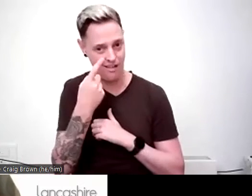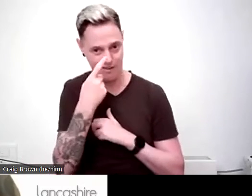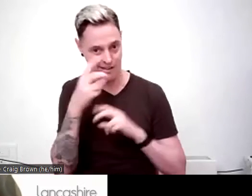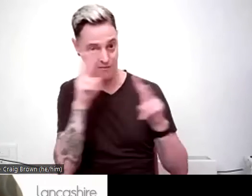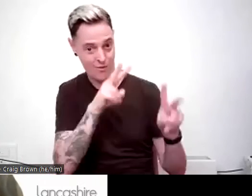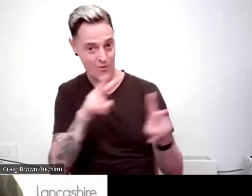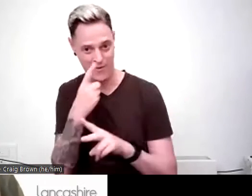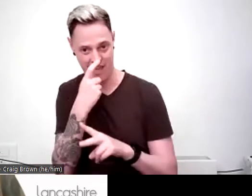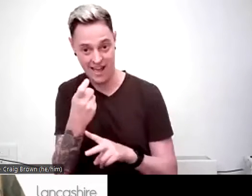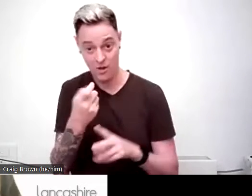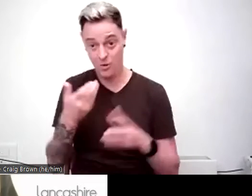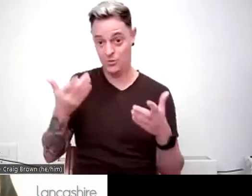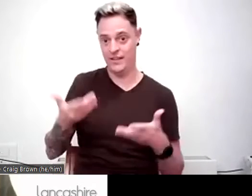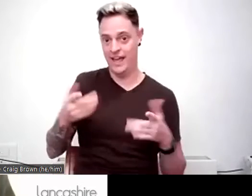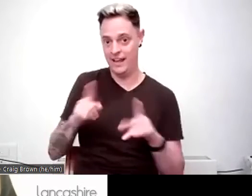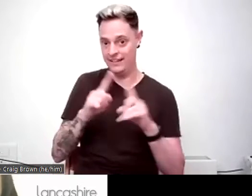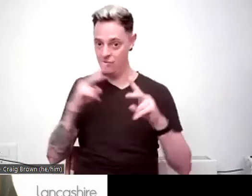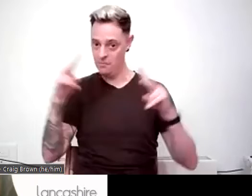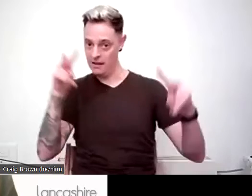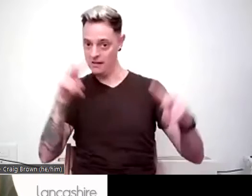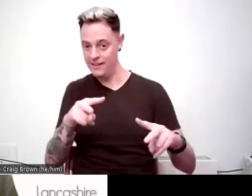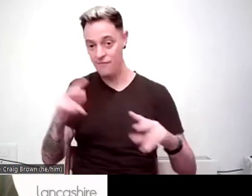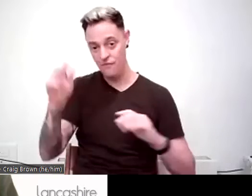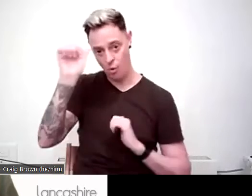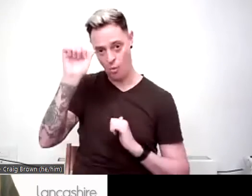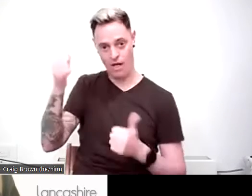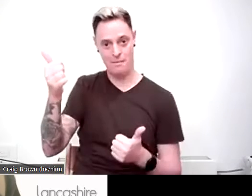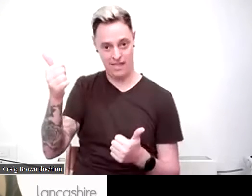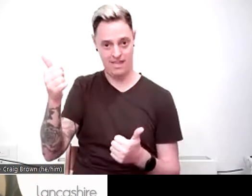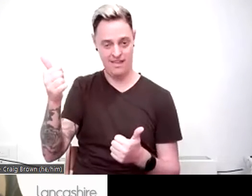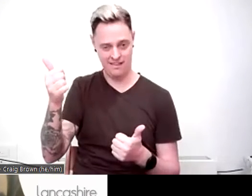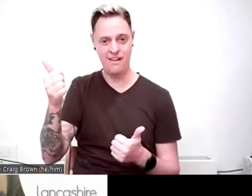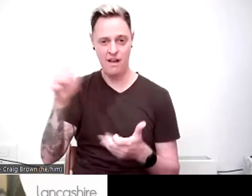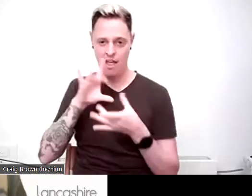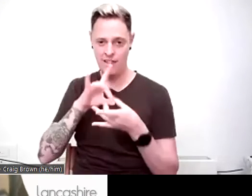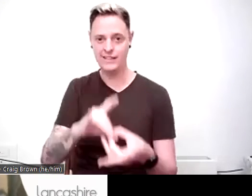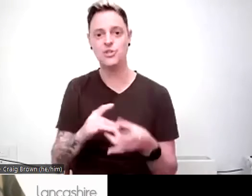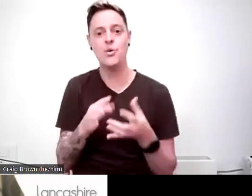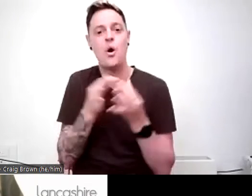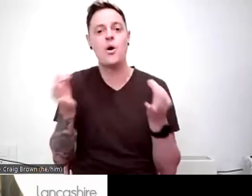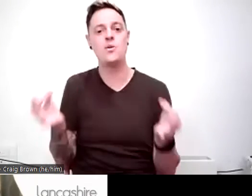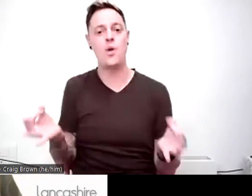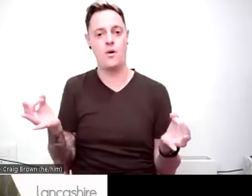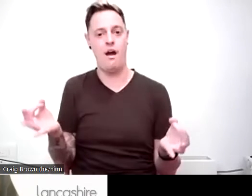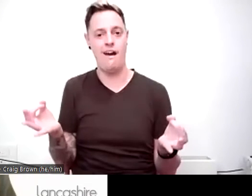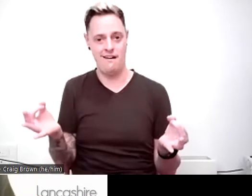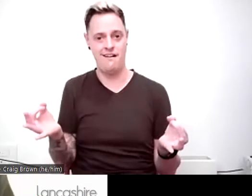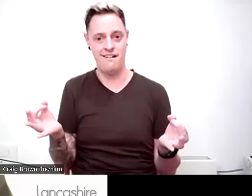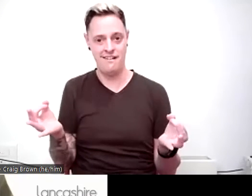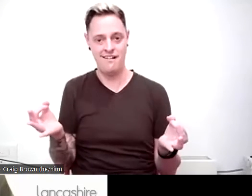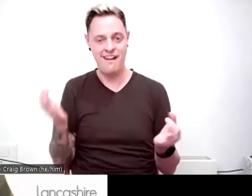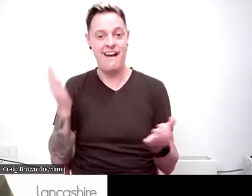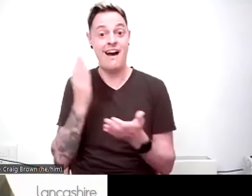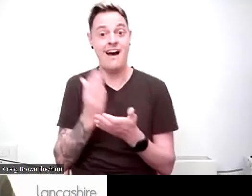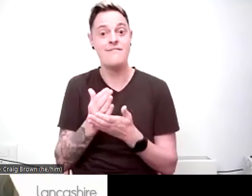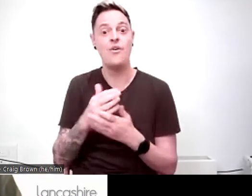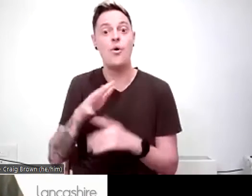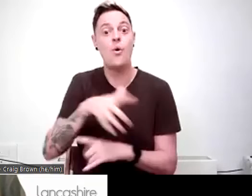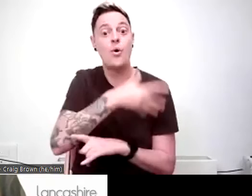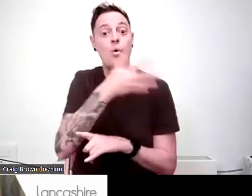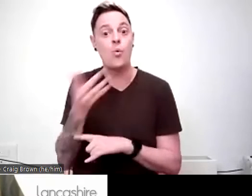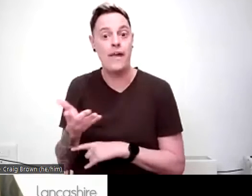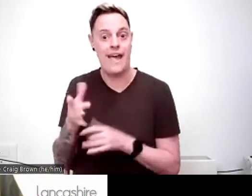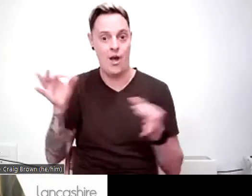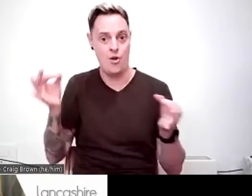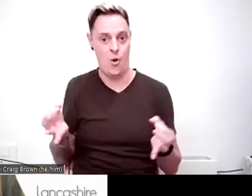little bit more different around the well-being side of mental health. It's about yoga and particular queer yoga practices. So